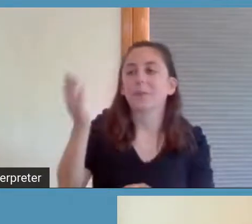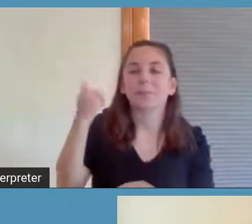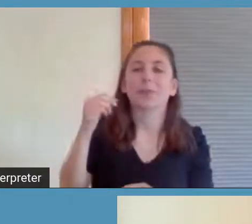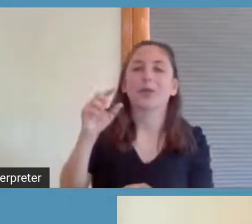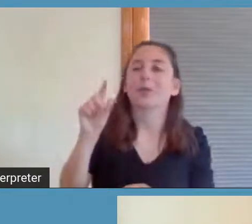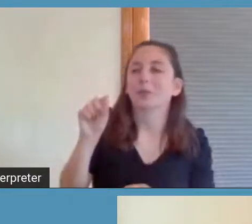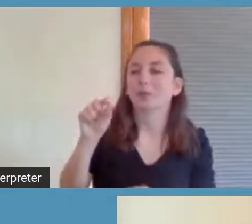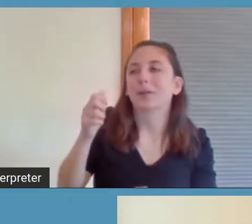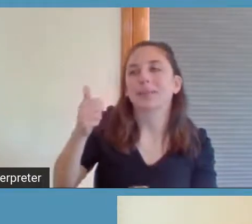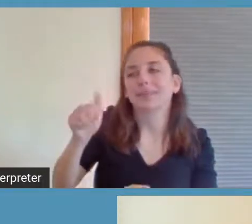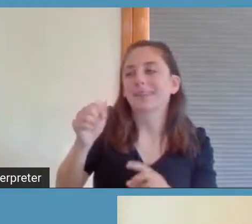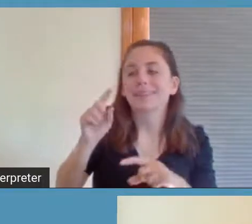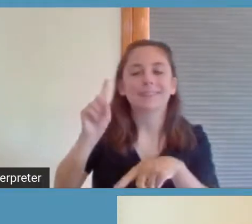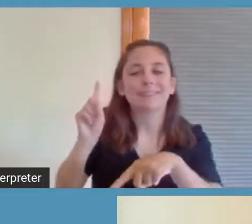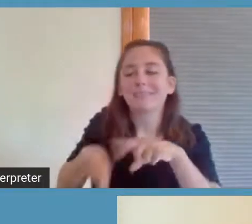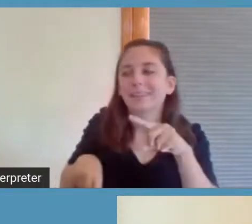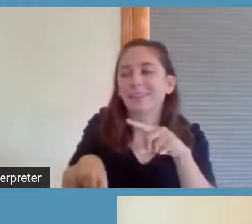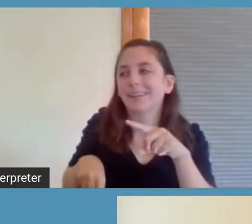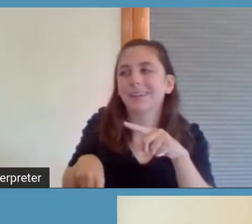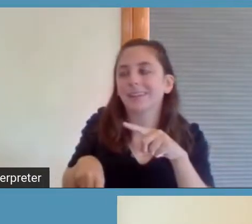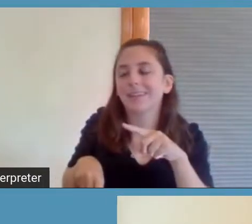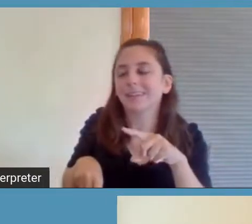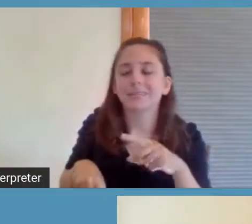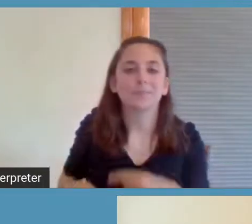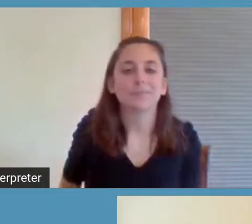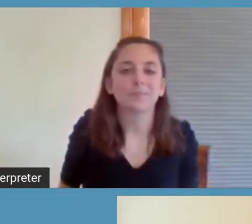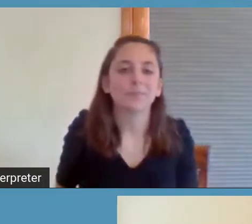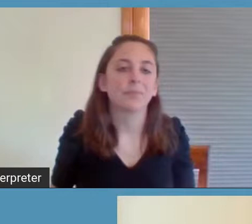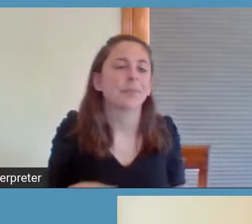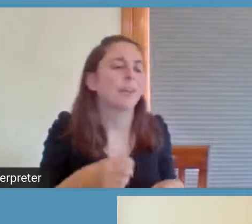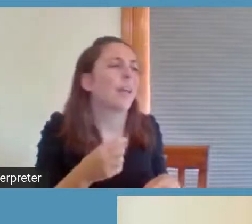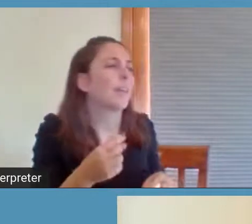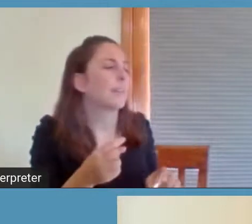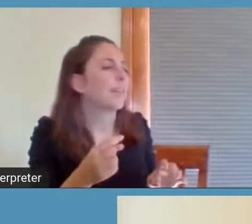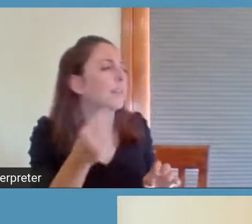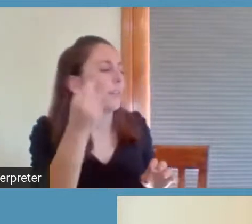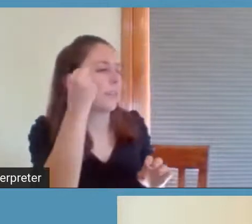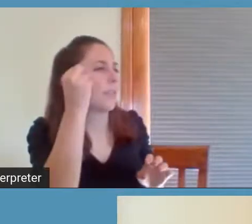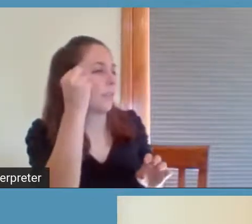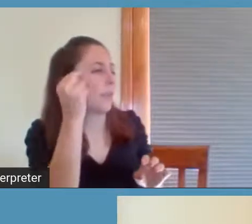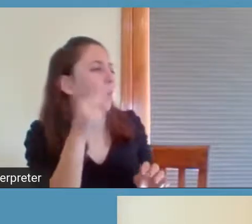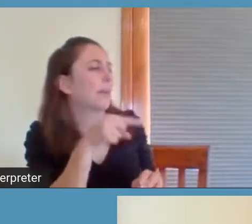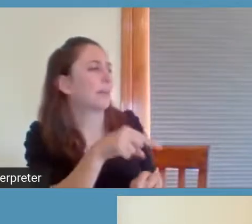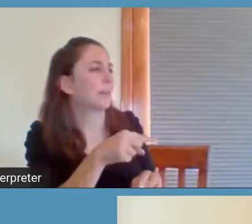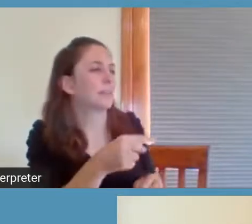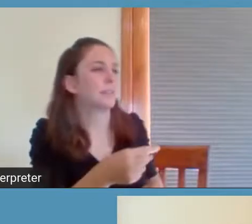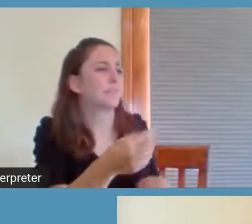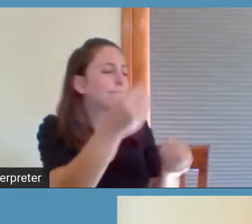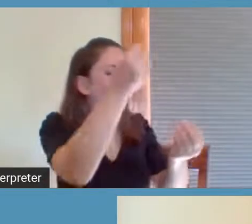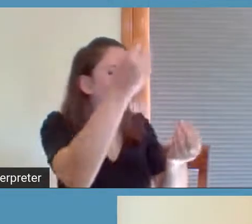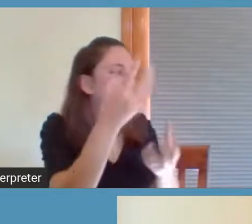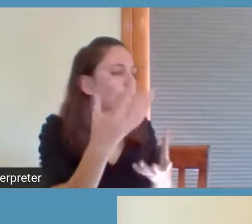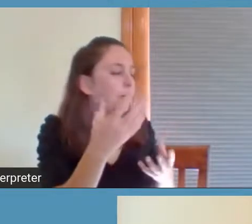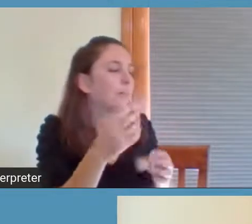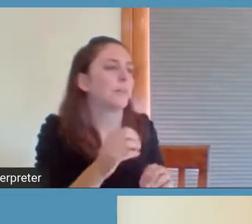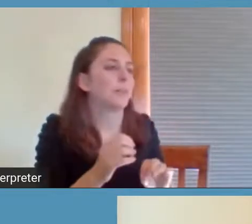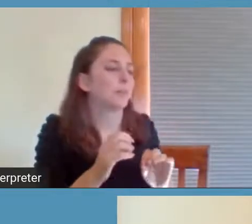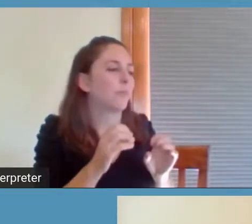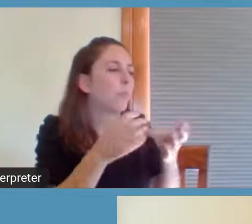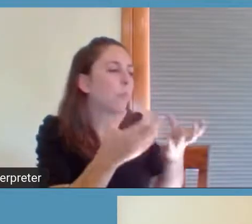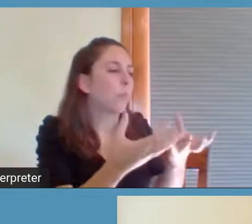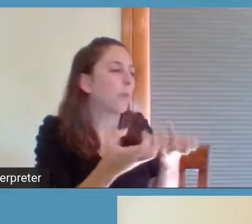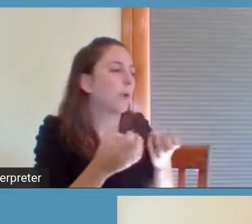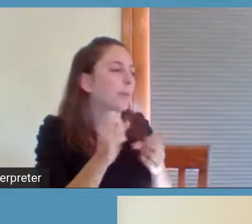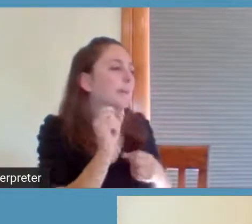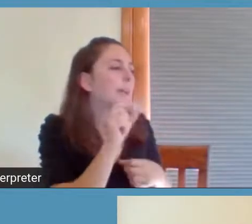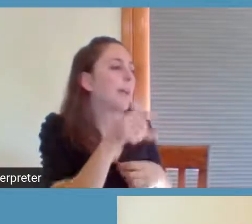anymore. Understood. Yeah, I thought you mentioned that, but I wanted to kind of maybe reiterate. Did you capture it up onto YouTube or anything